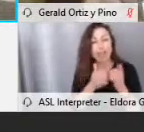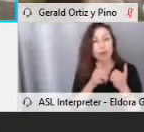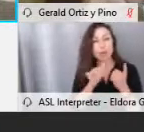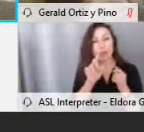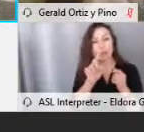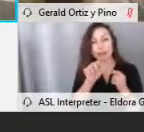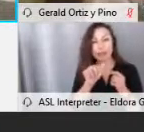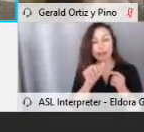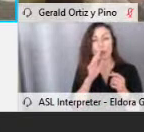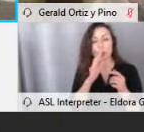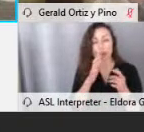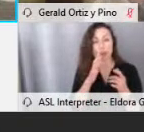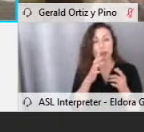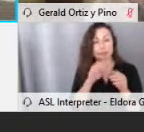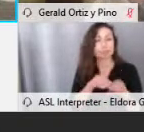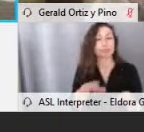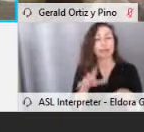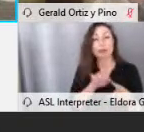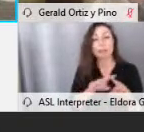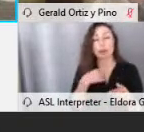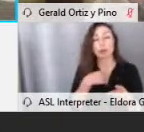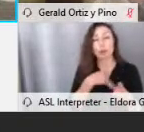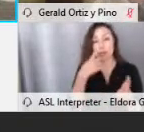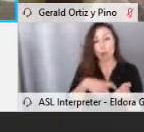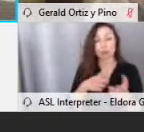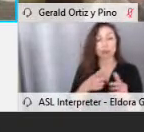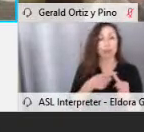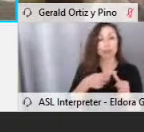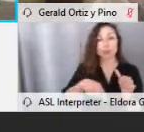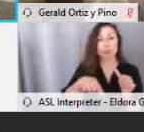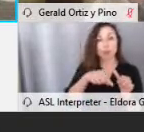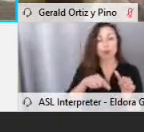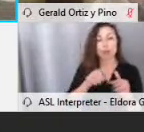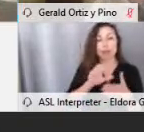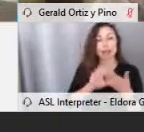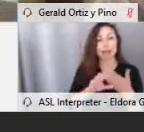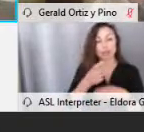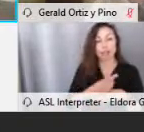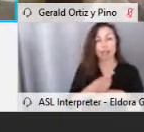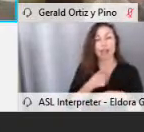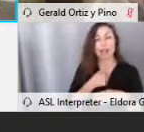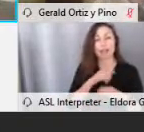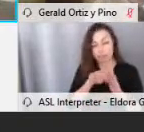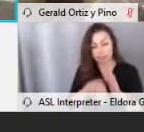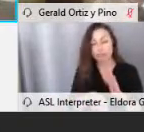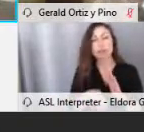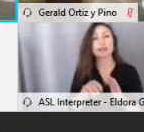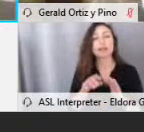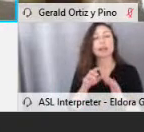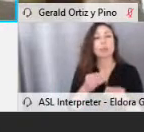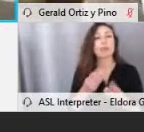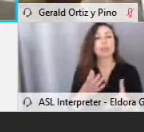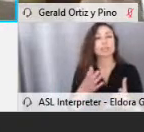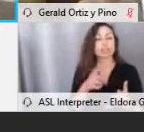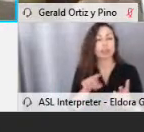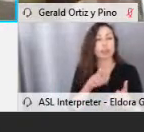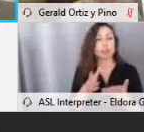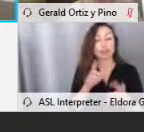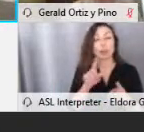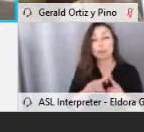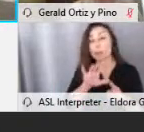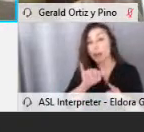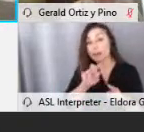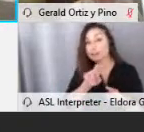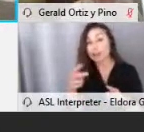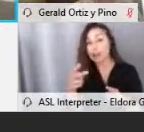data has played out. And as you can see, in the first quarter of the calendar year, there was a dip in the provision of these services, but by the